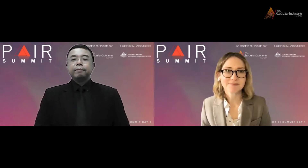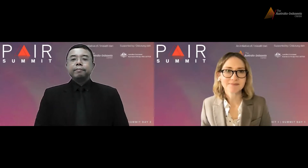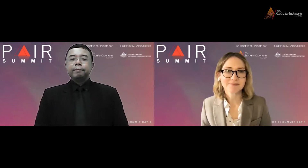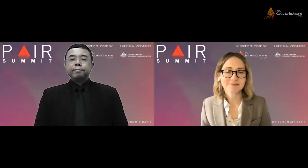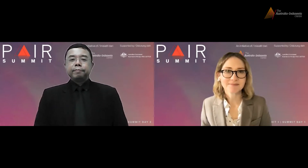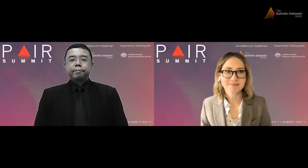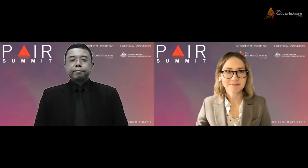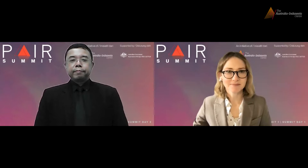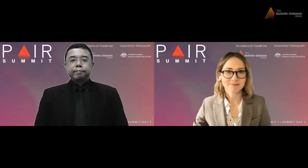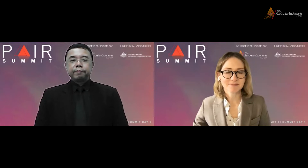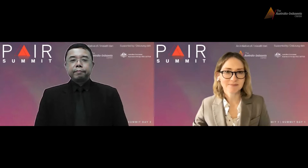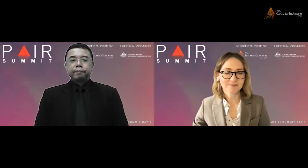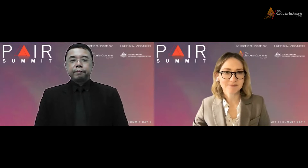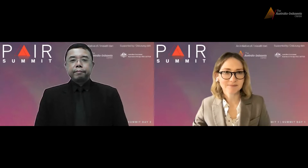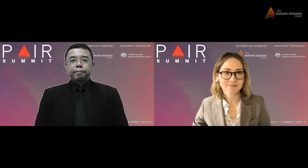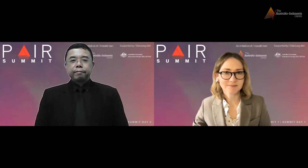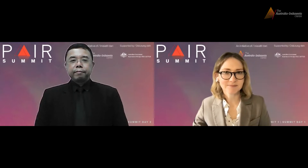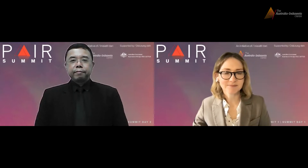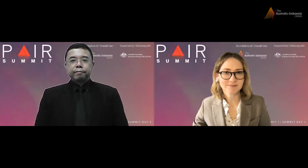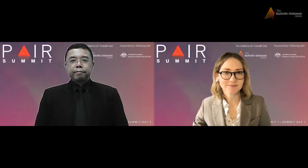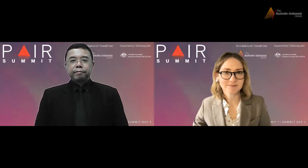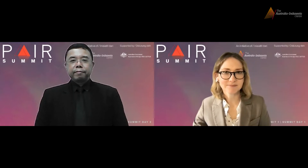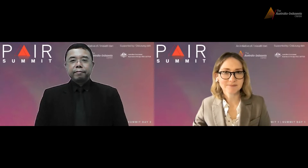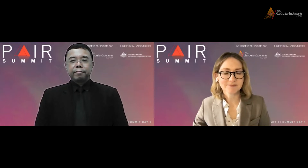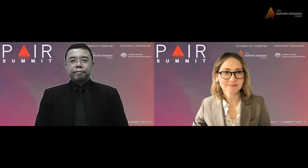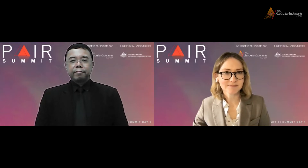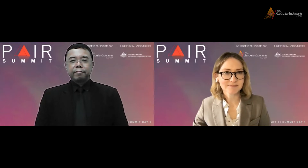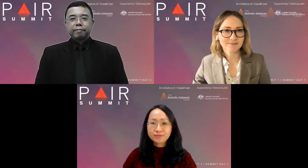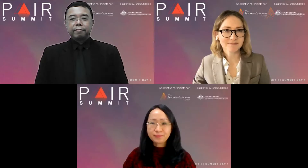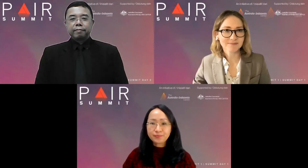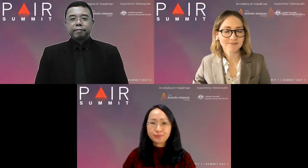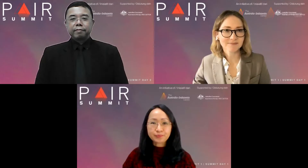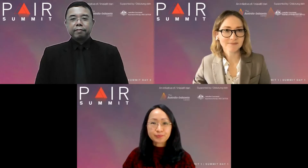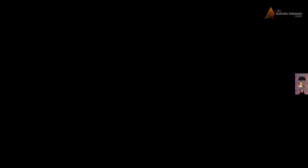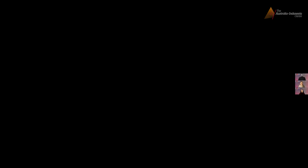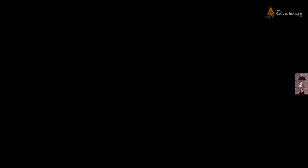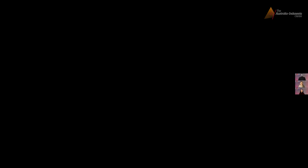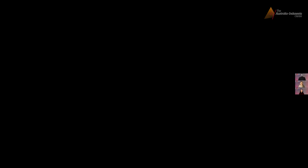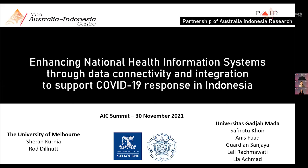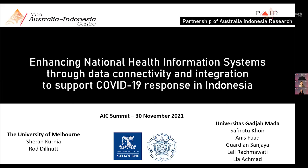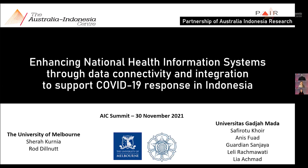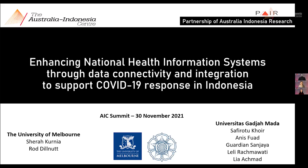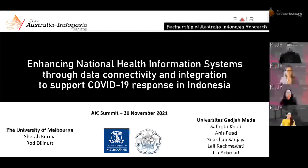Thank you, Helen. I'm now sharing my screen to start the presentation.